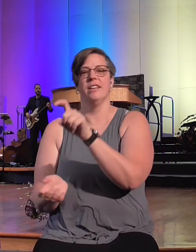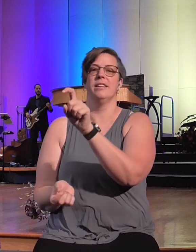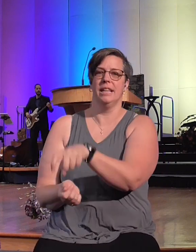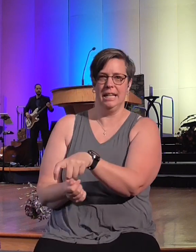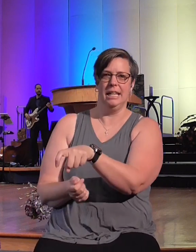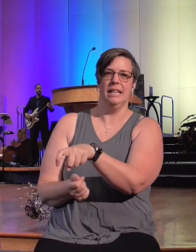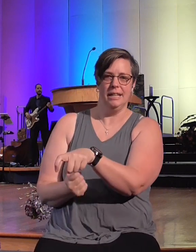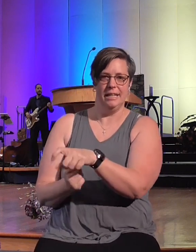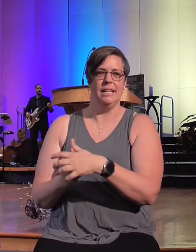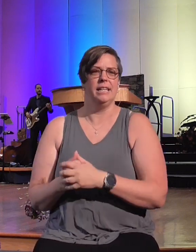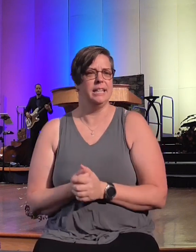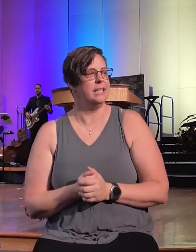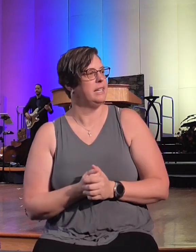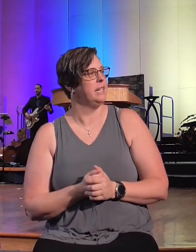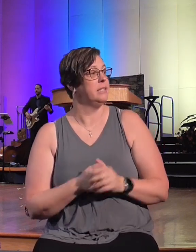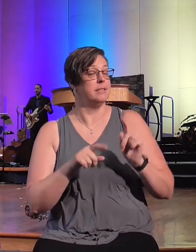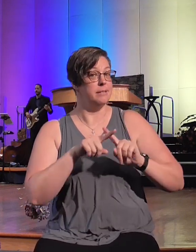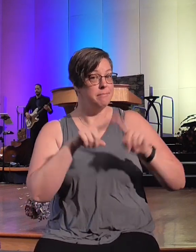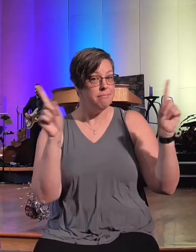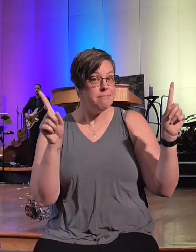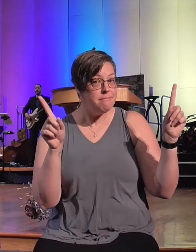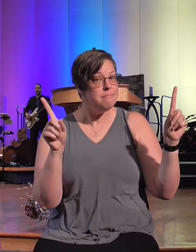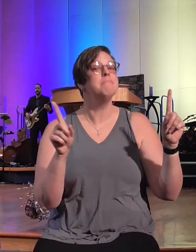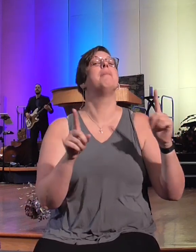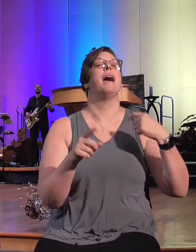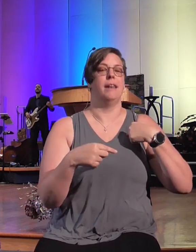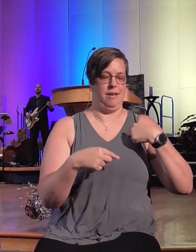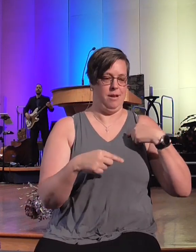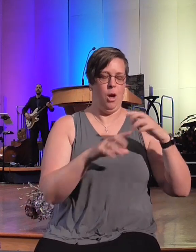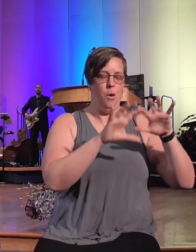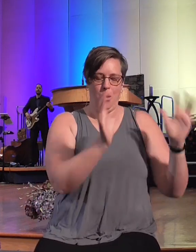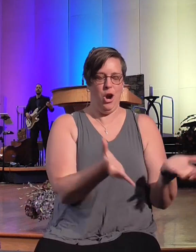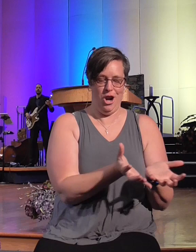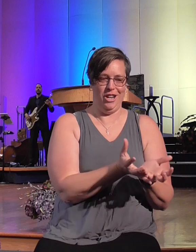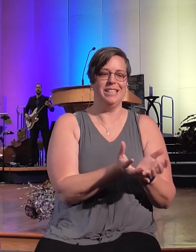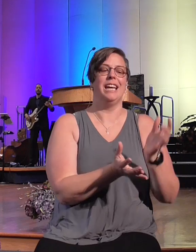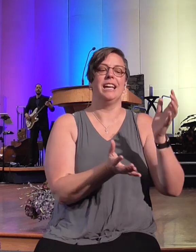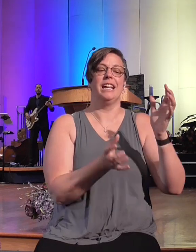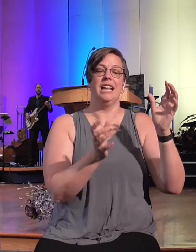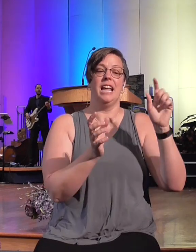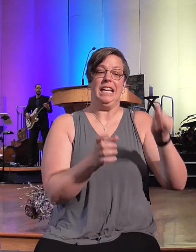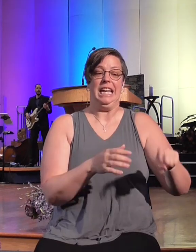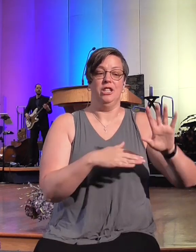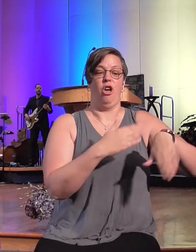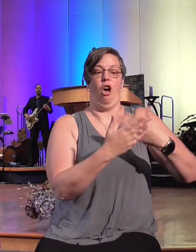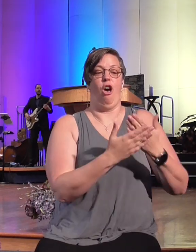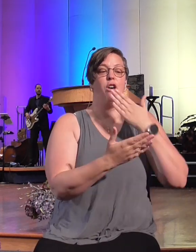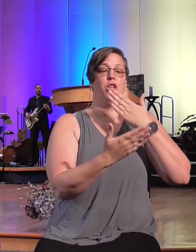world needs, but the world